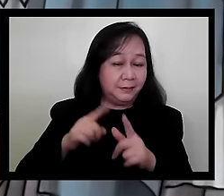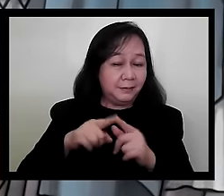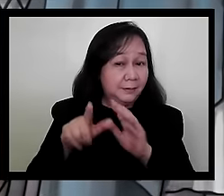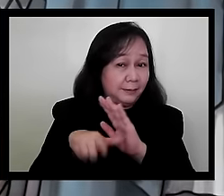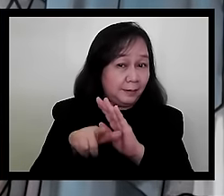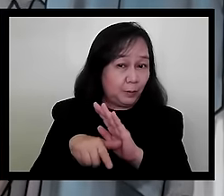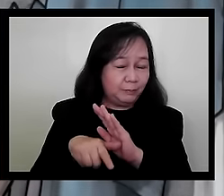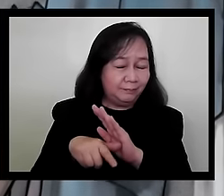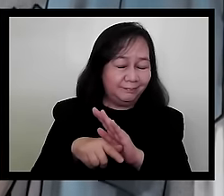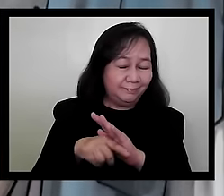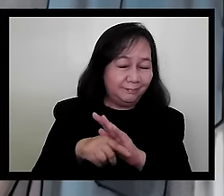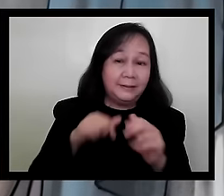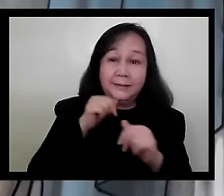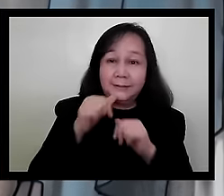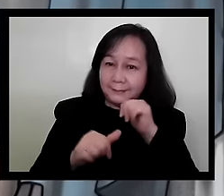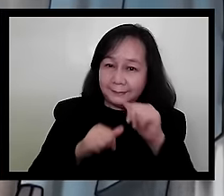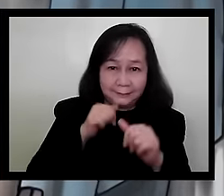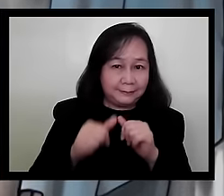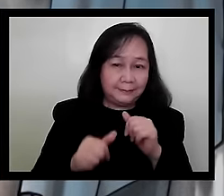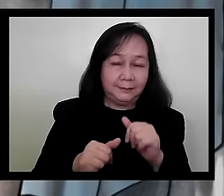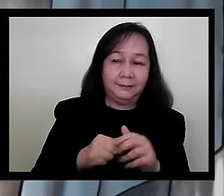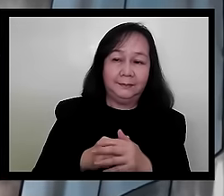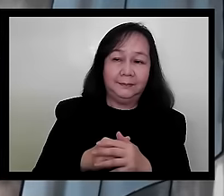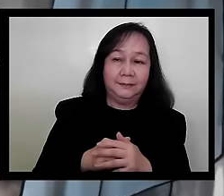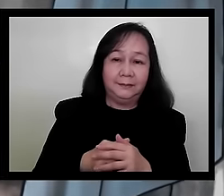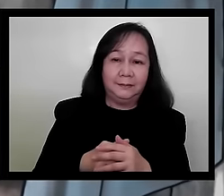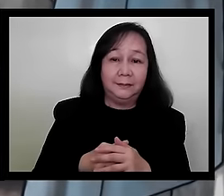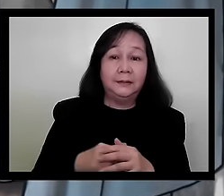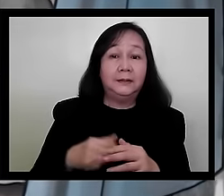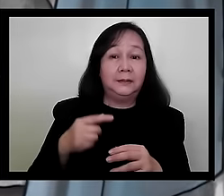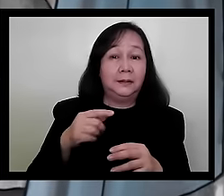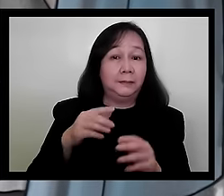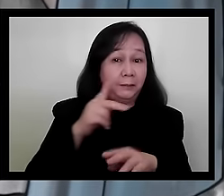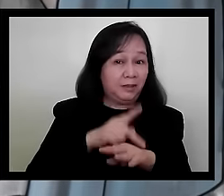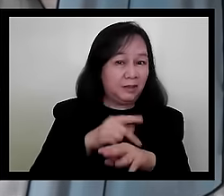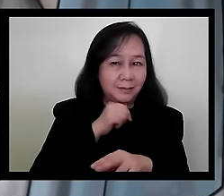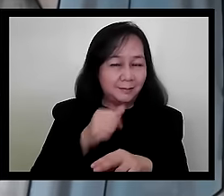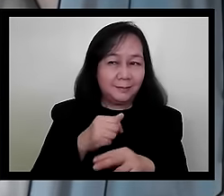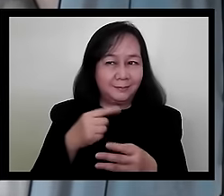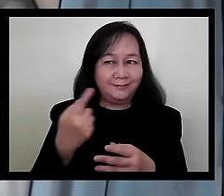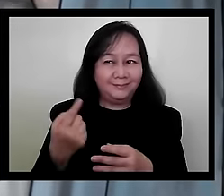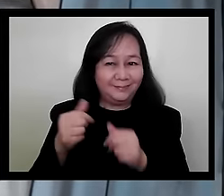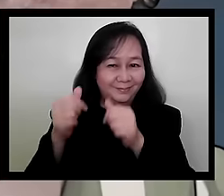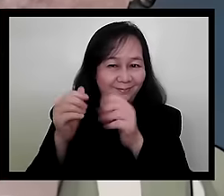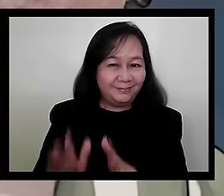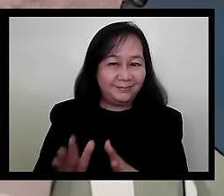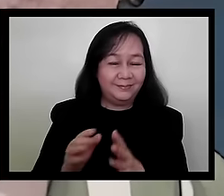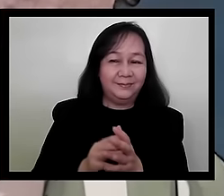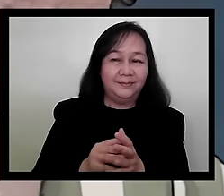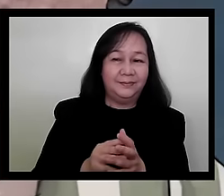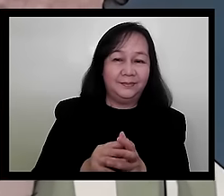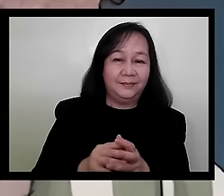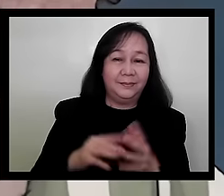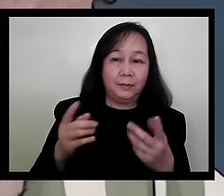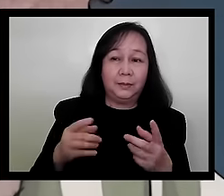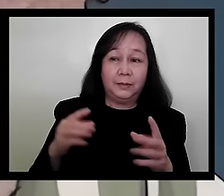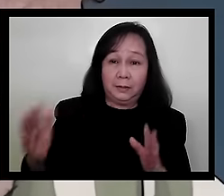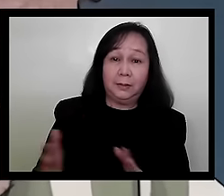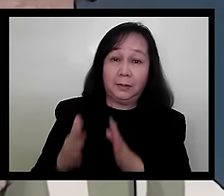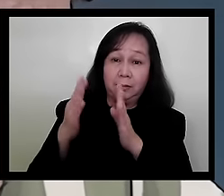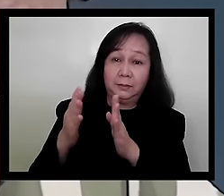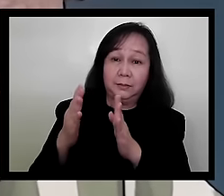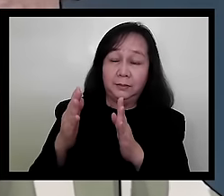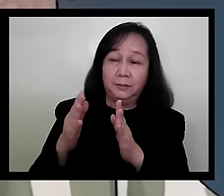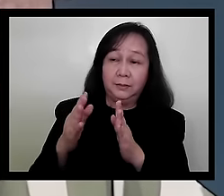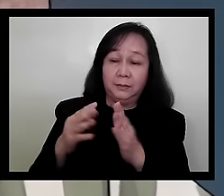even denied that he was one of his followers with the gift of the encounter with the recent Lord